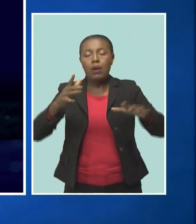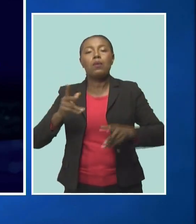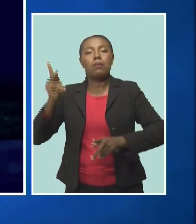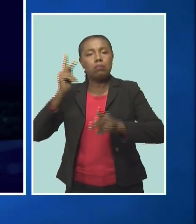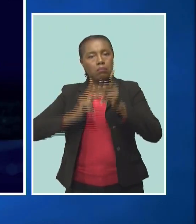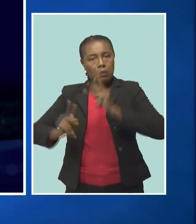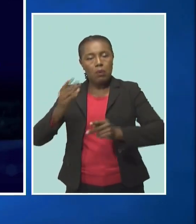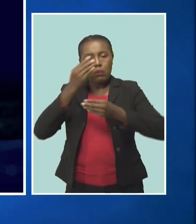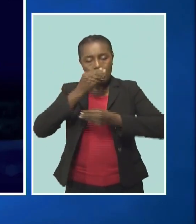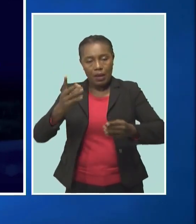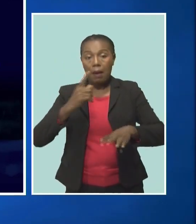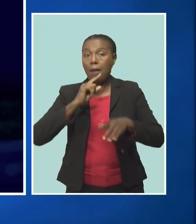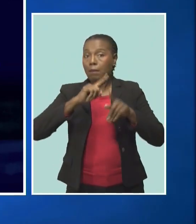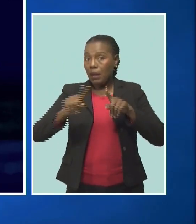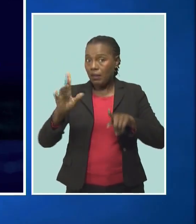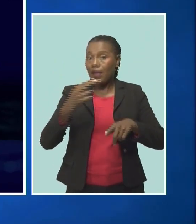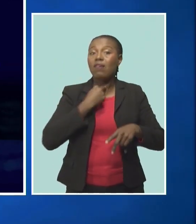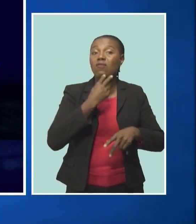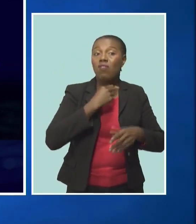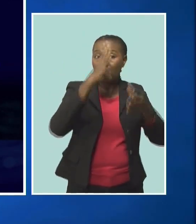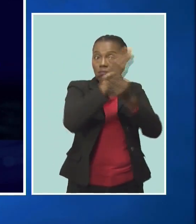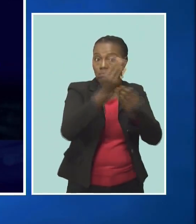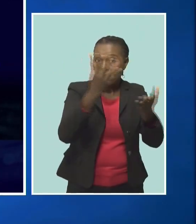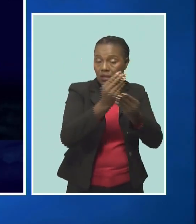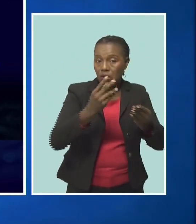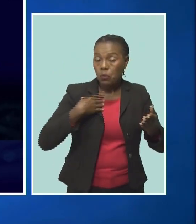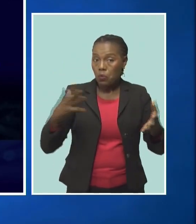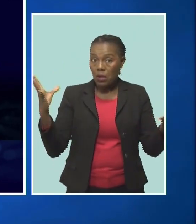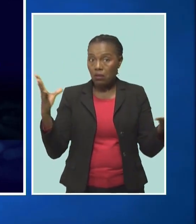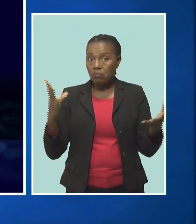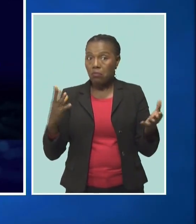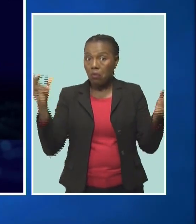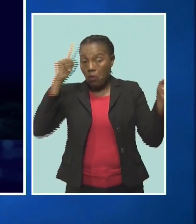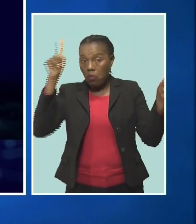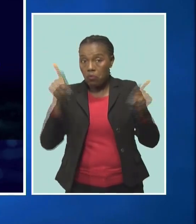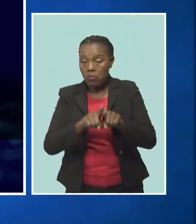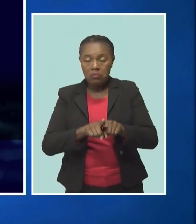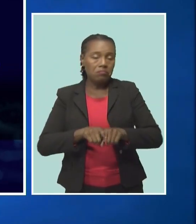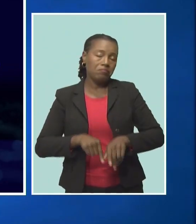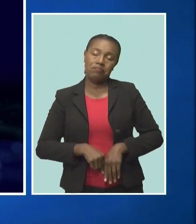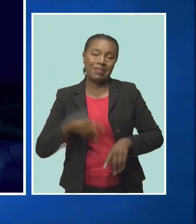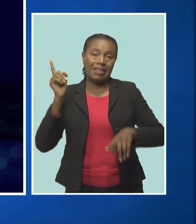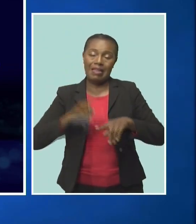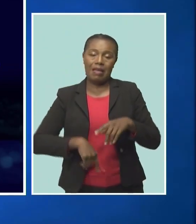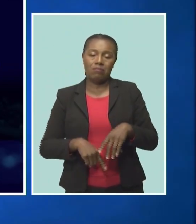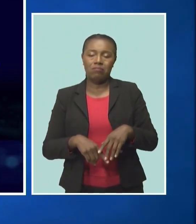voice note. Finally, from time to time, individuals may